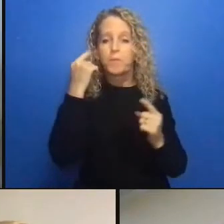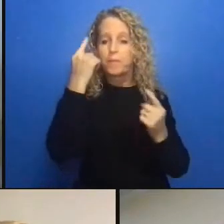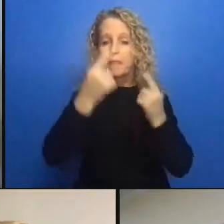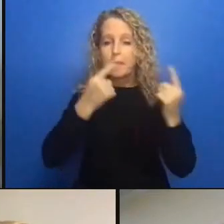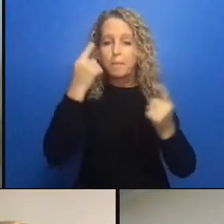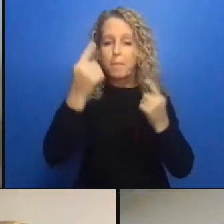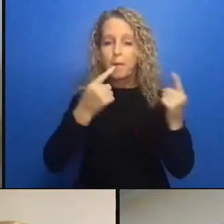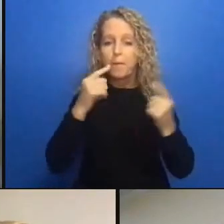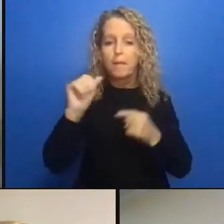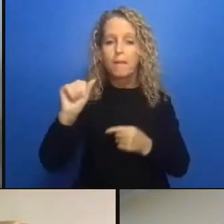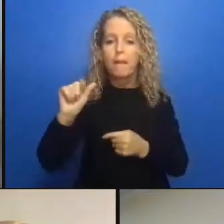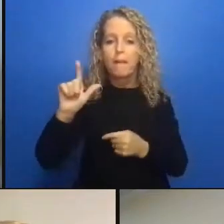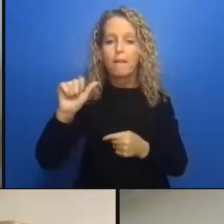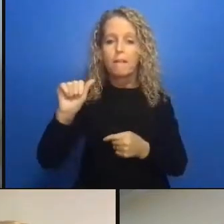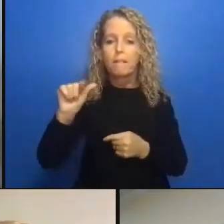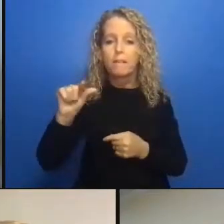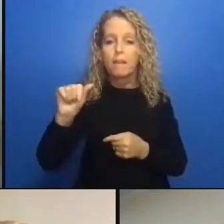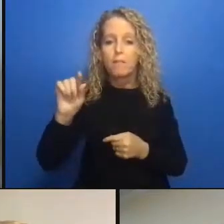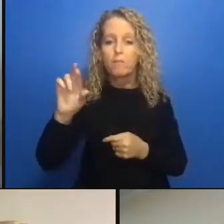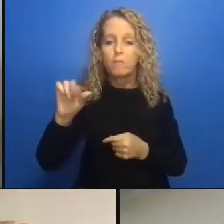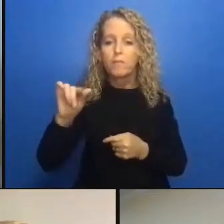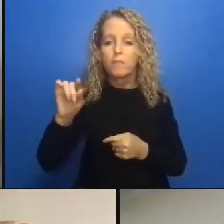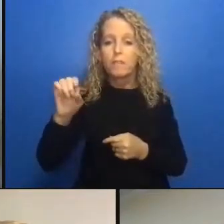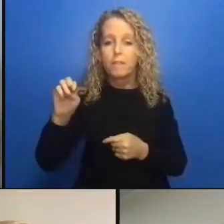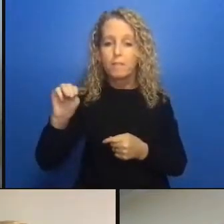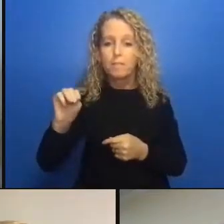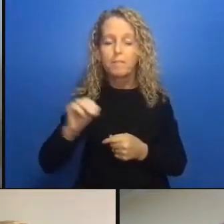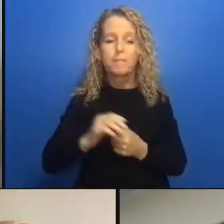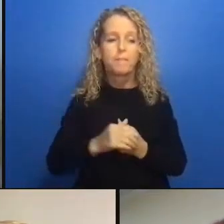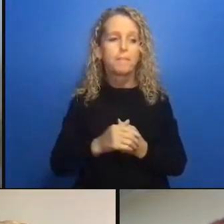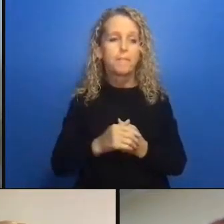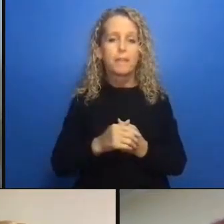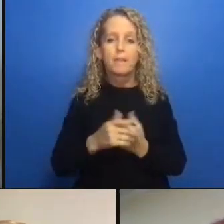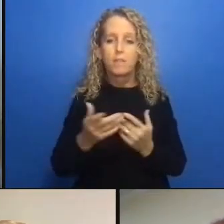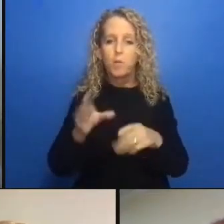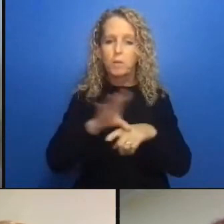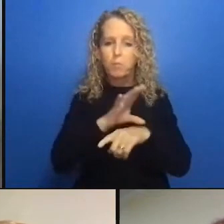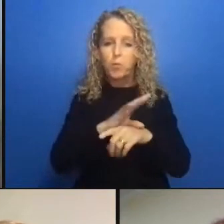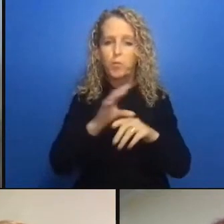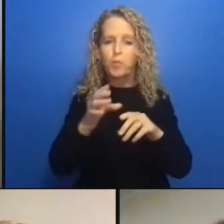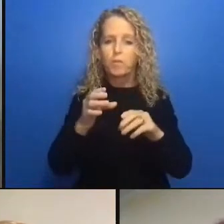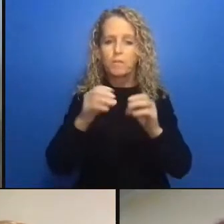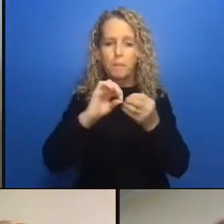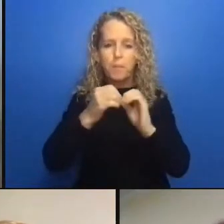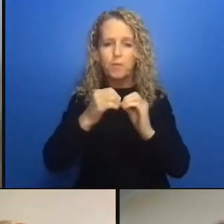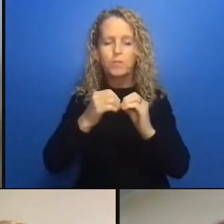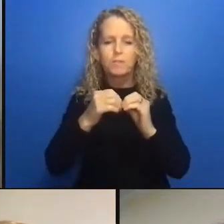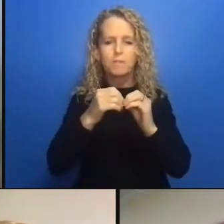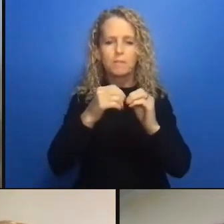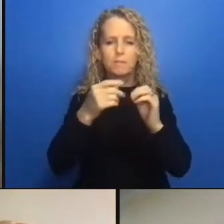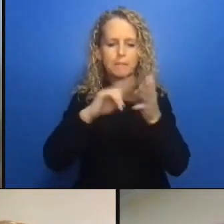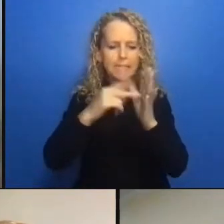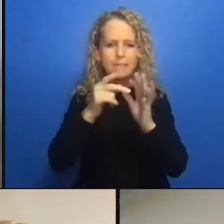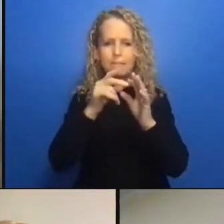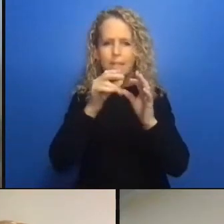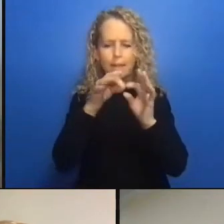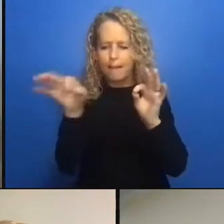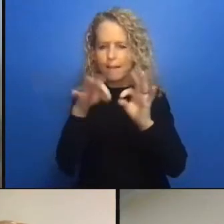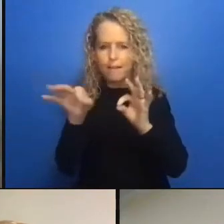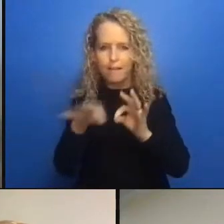or whether it's the languages we use to interact, they stay remarkable. The